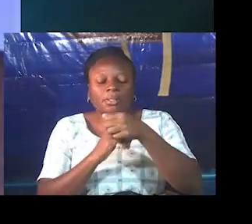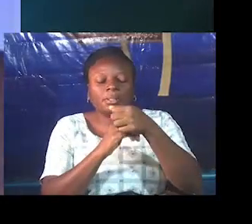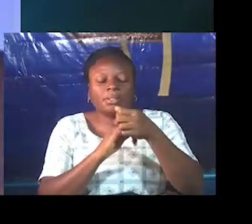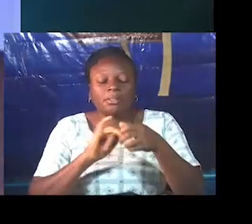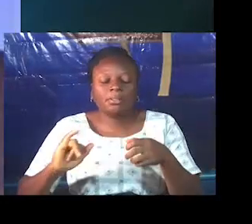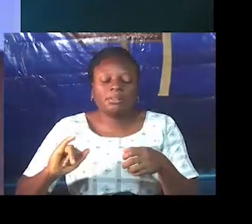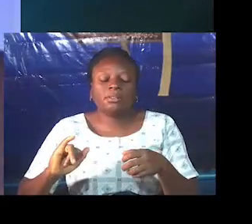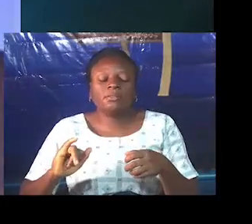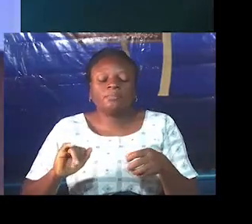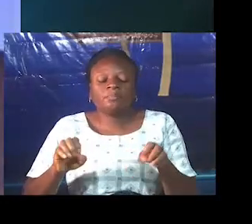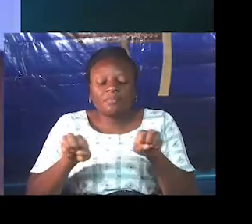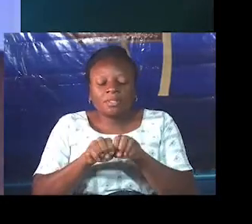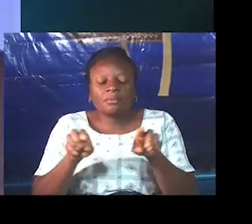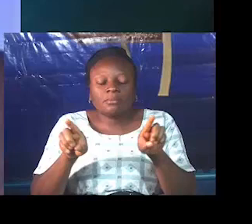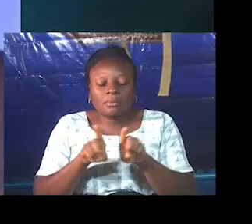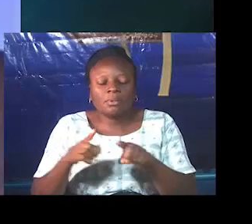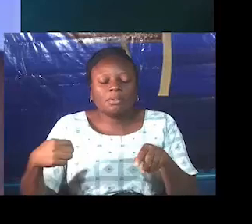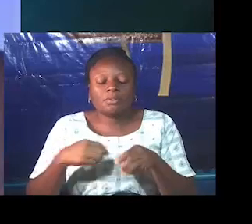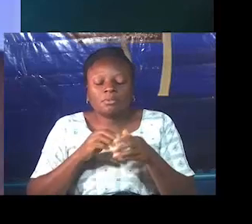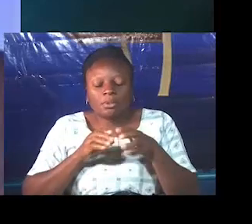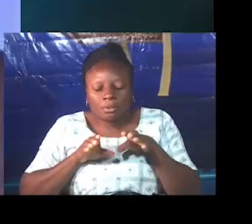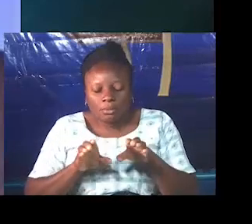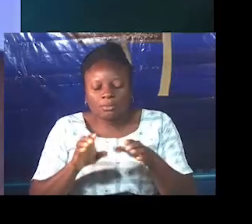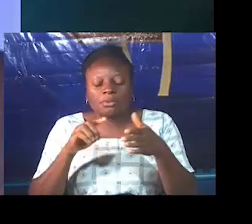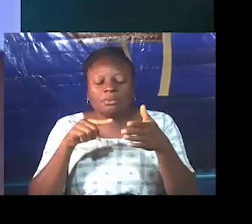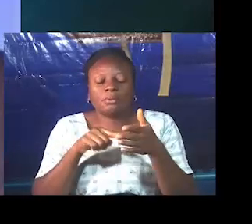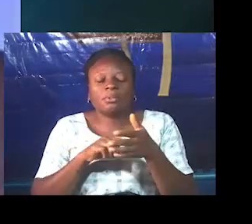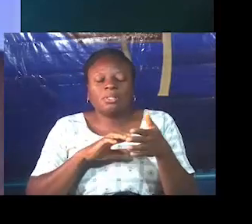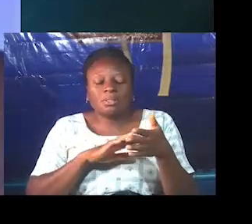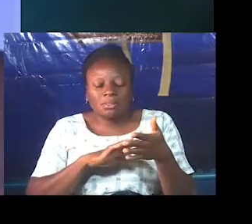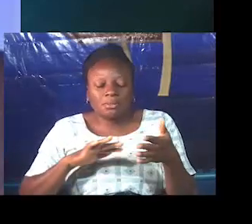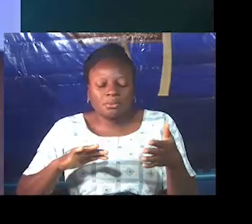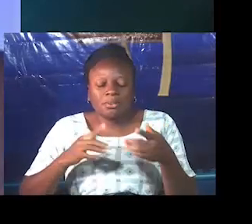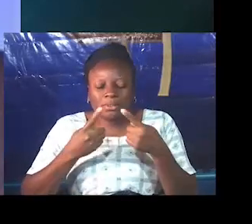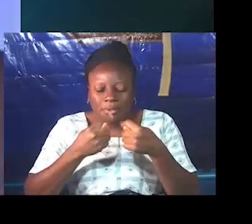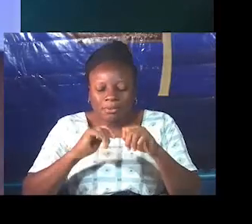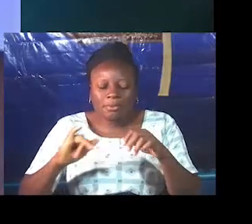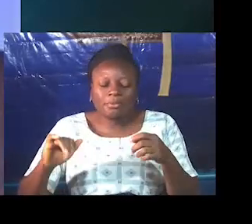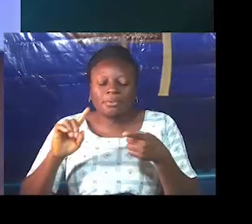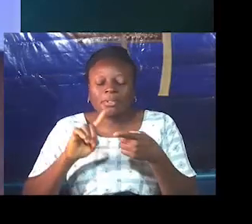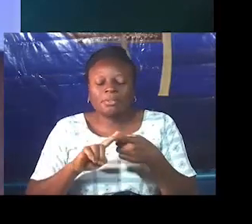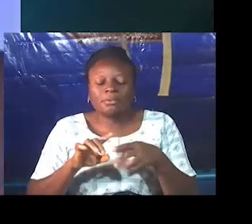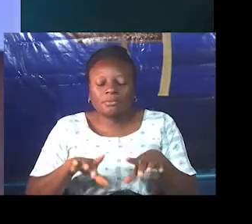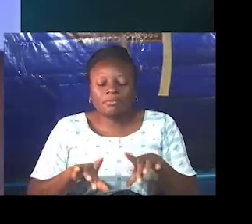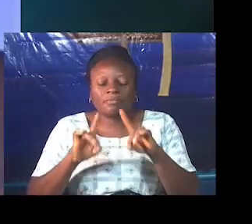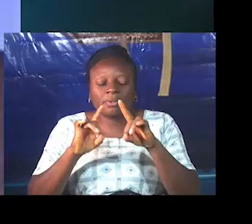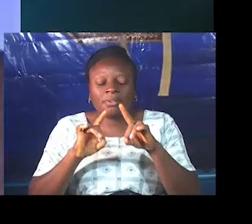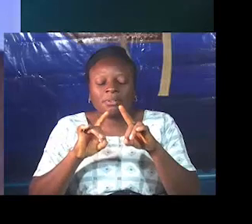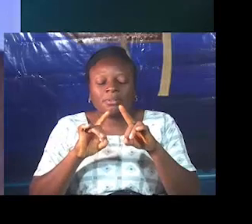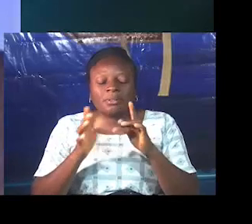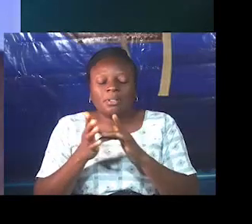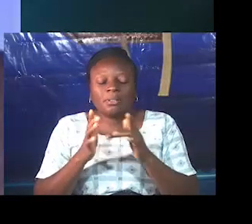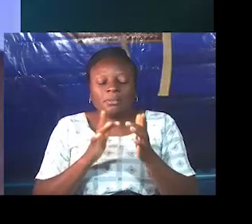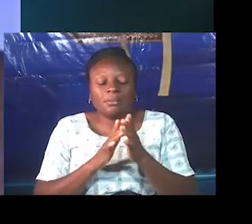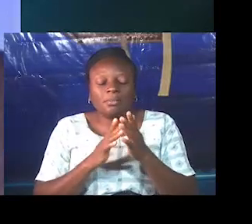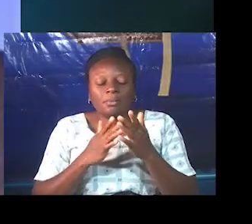we continue these studies, trying to find biblical guidelines for